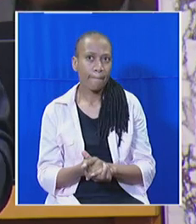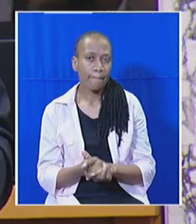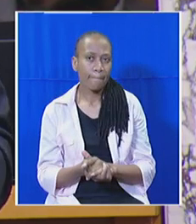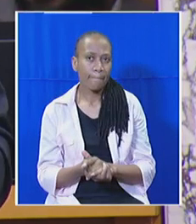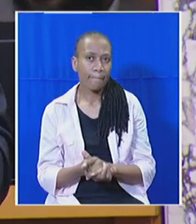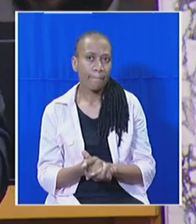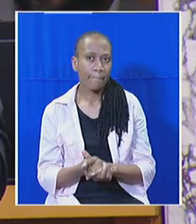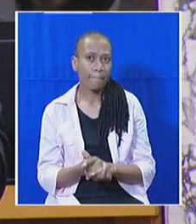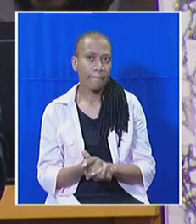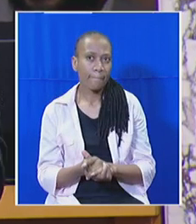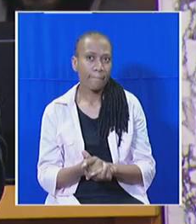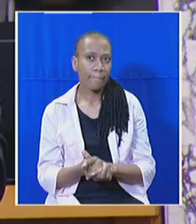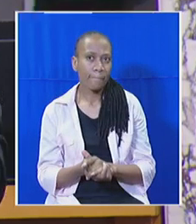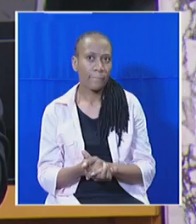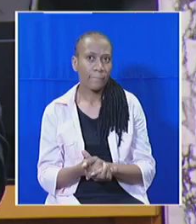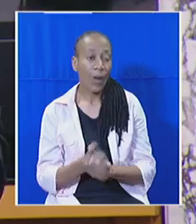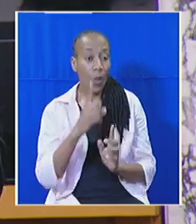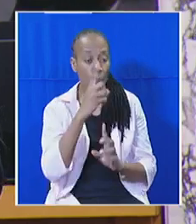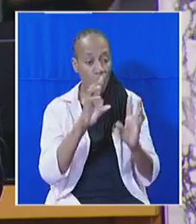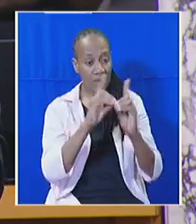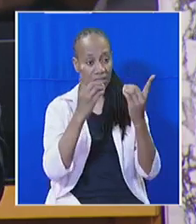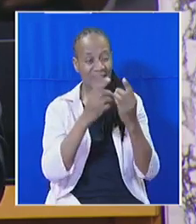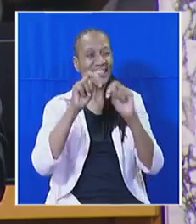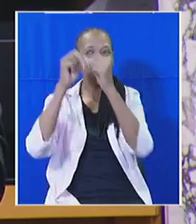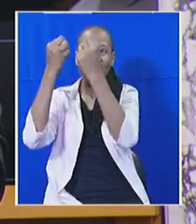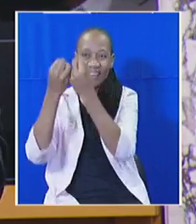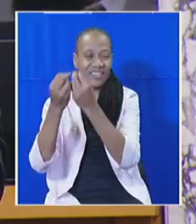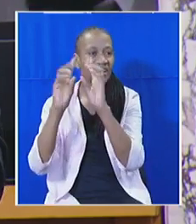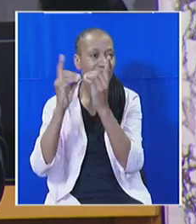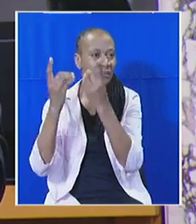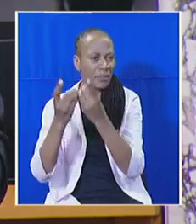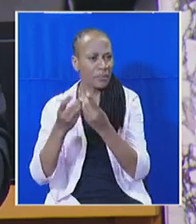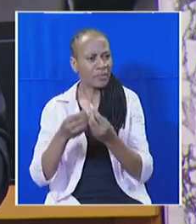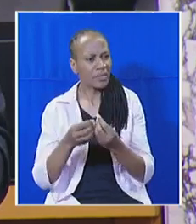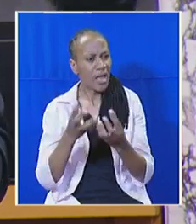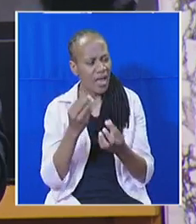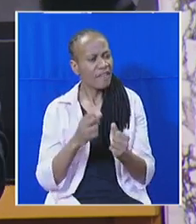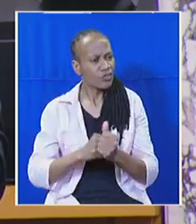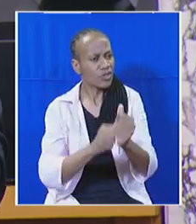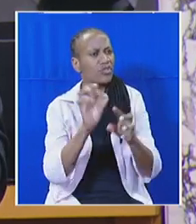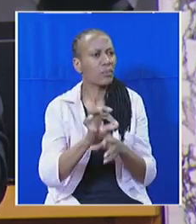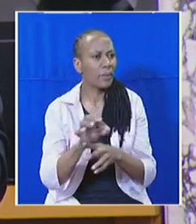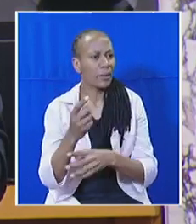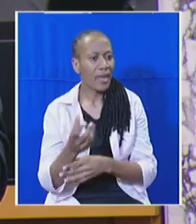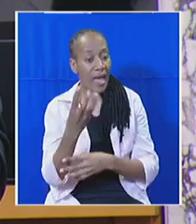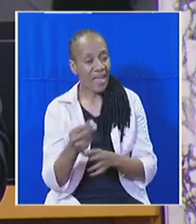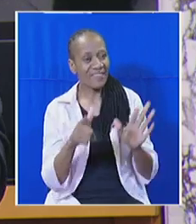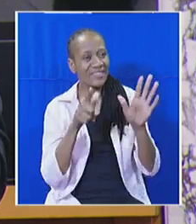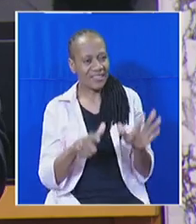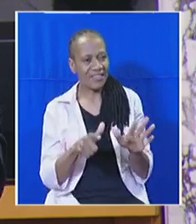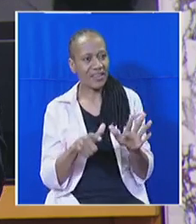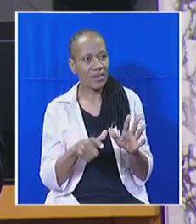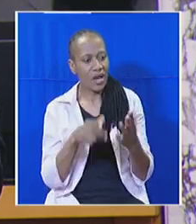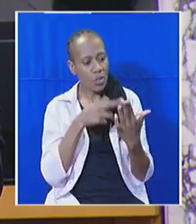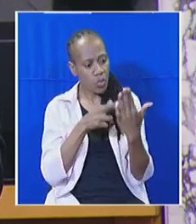performance. But yet one of your departments, the national department's objectives in the current strategic plan is to have 7 unqualified audit opinions